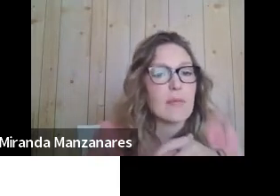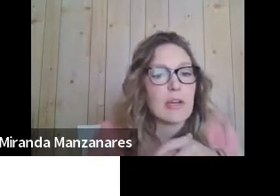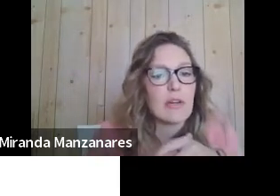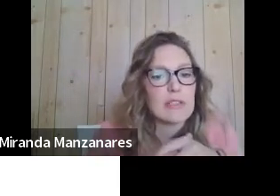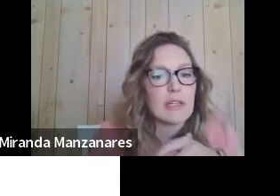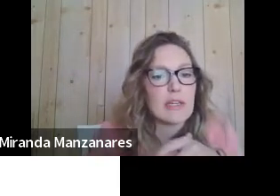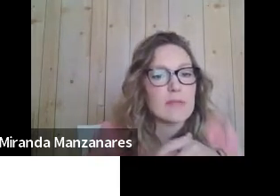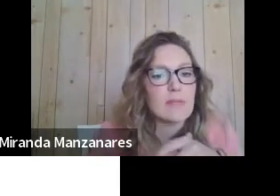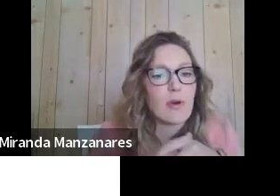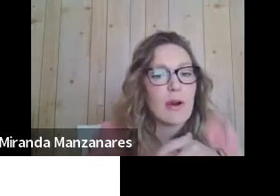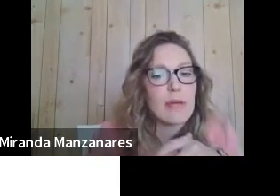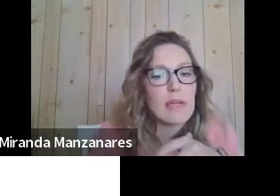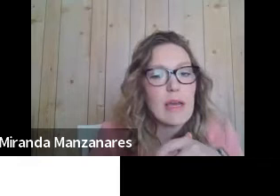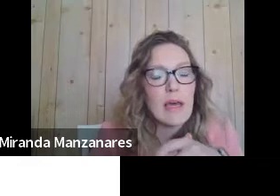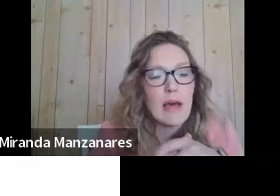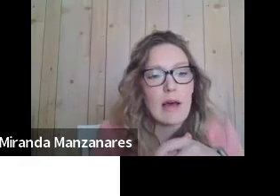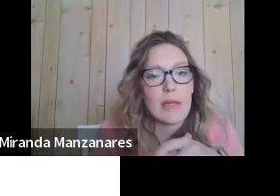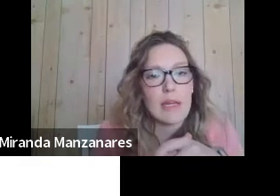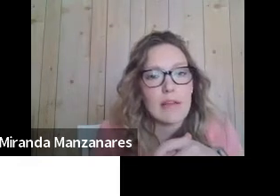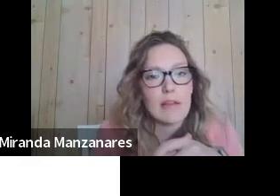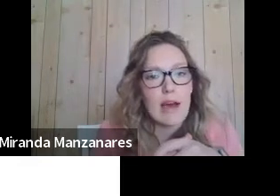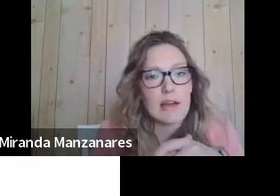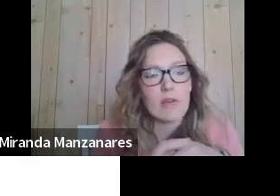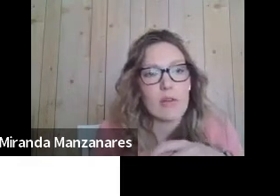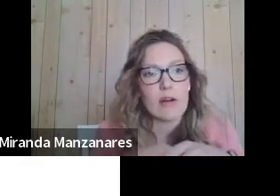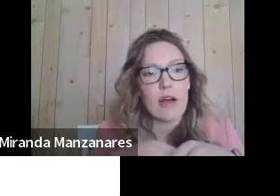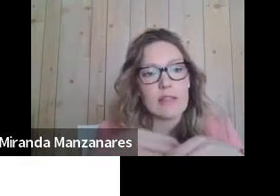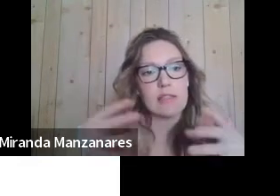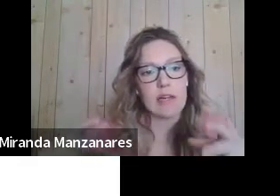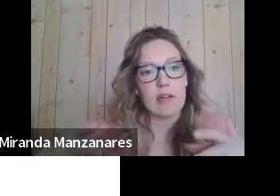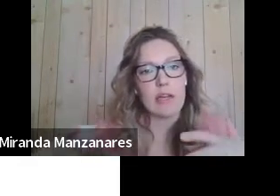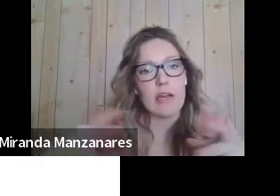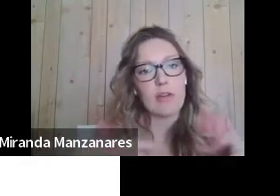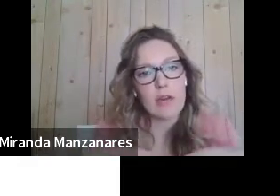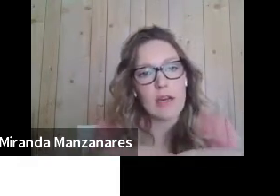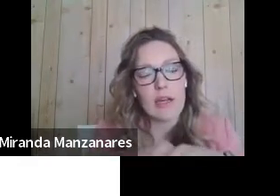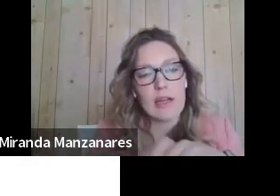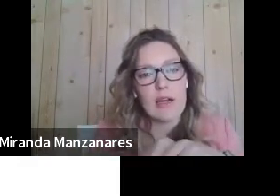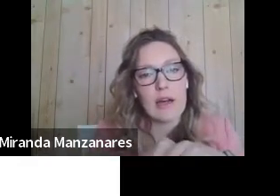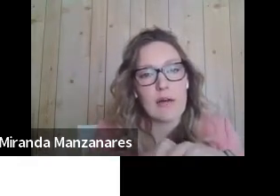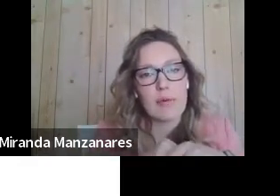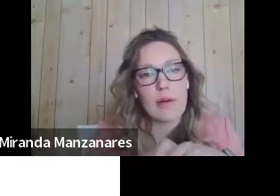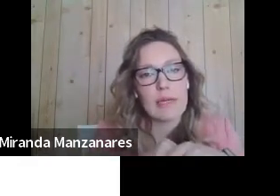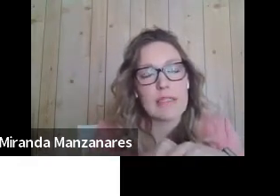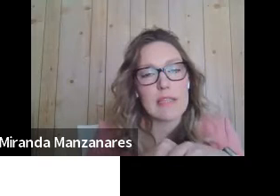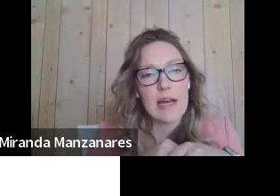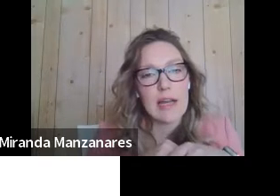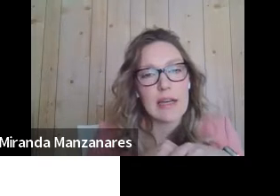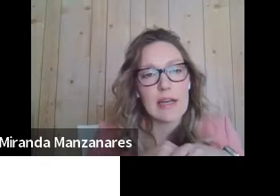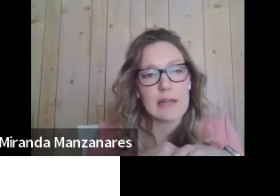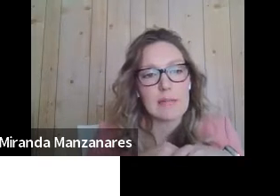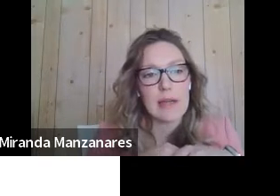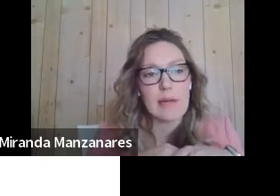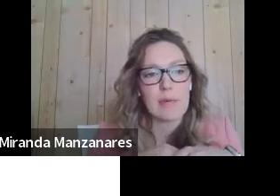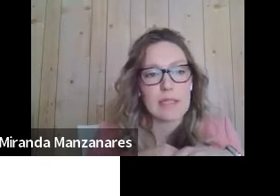participation in community resilience programming, meaning that youth are not necessarily included in programming